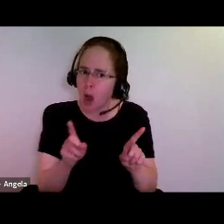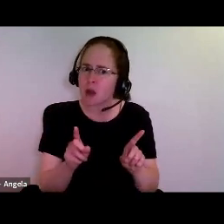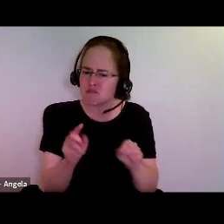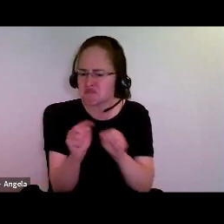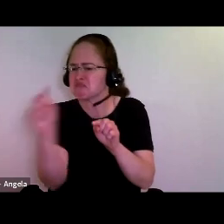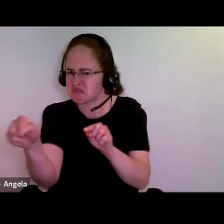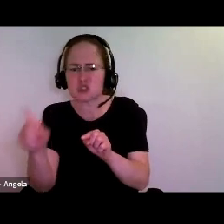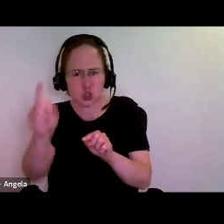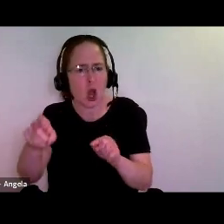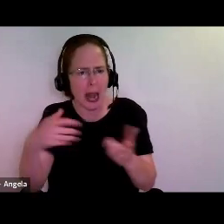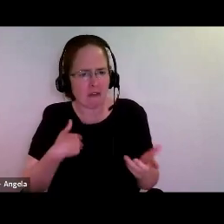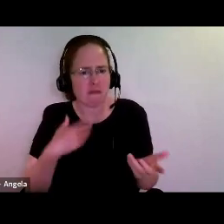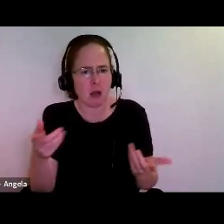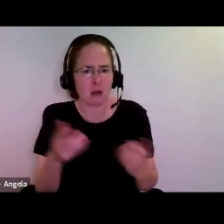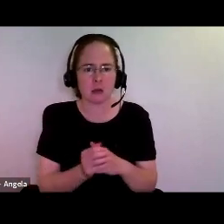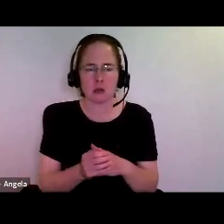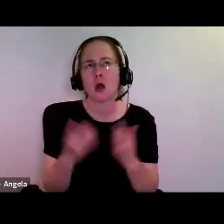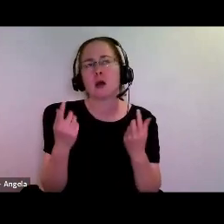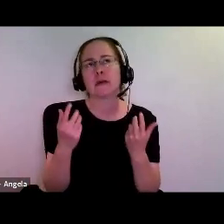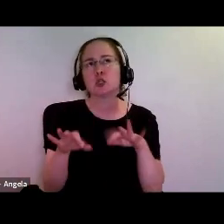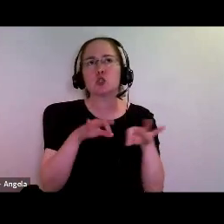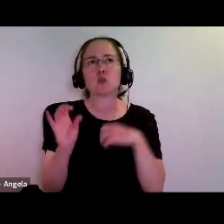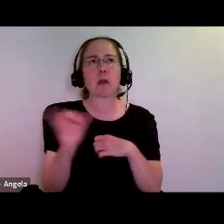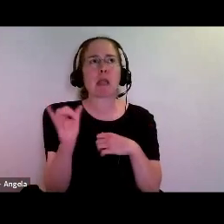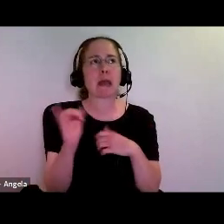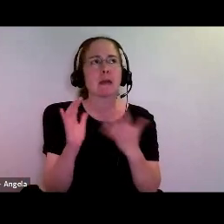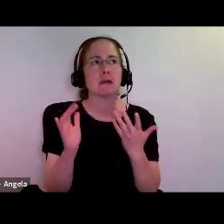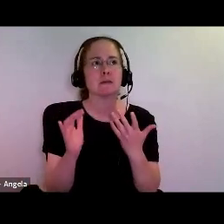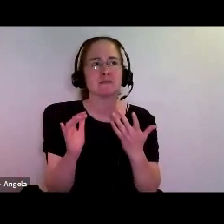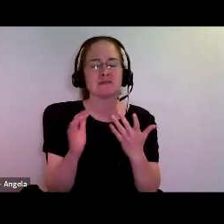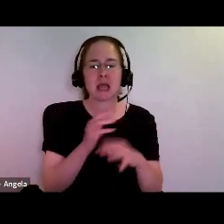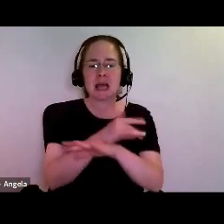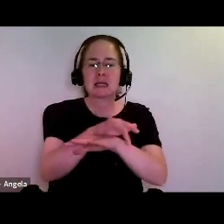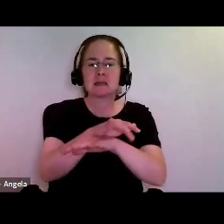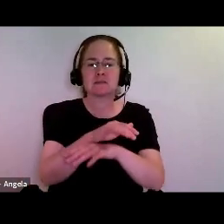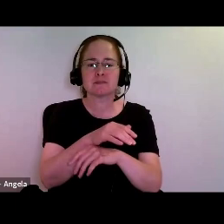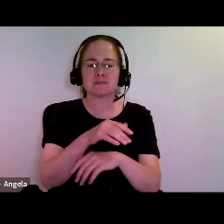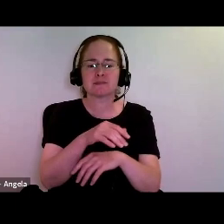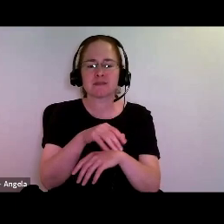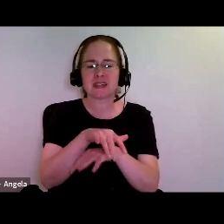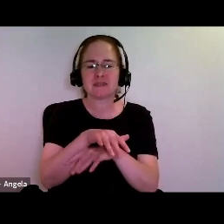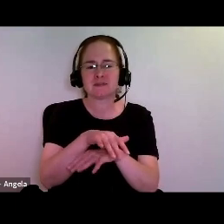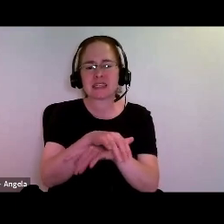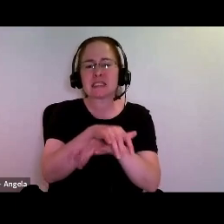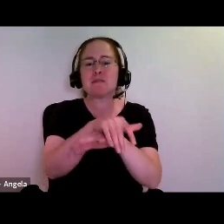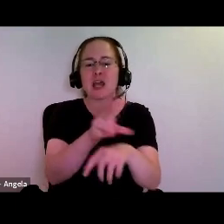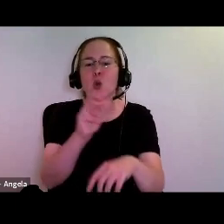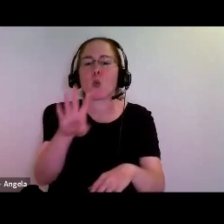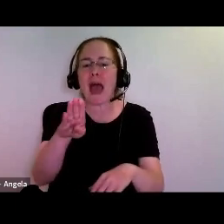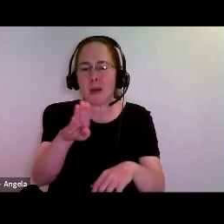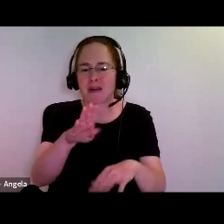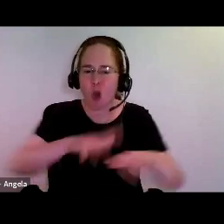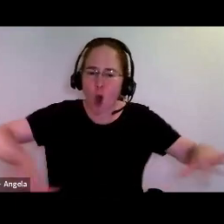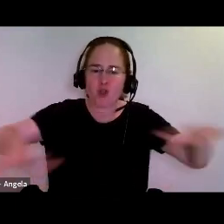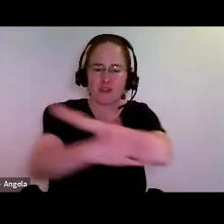near. And I try to describe us as kind of a spider web across the country. And we see ourselves as